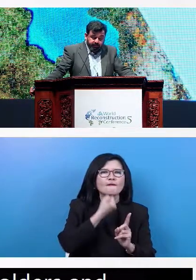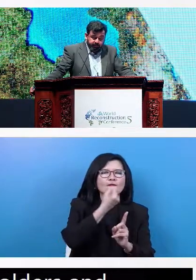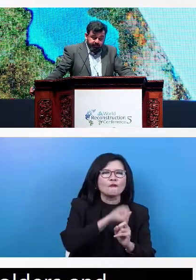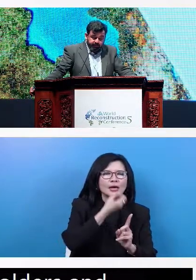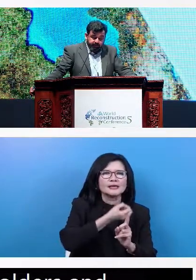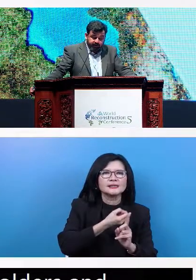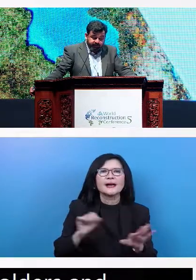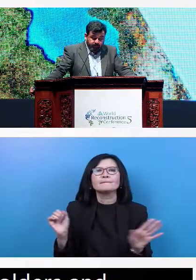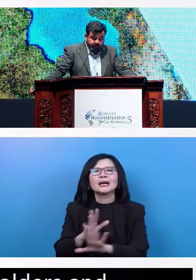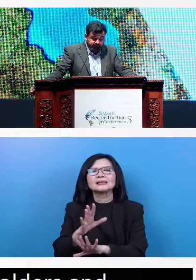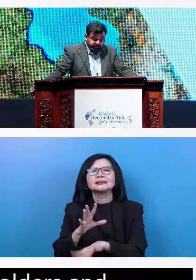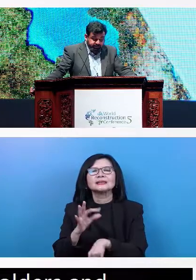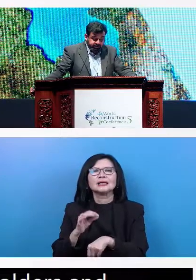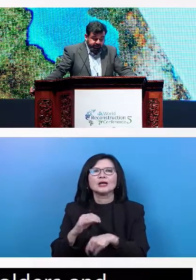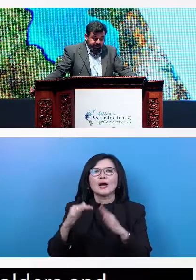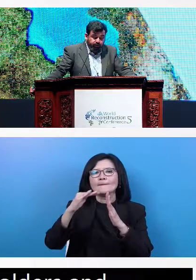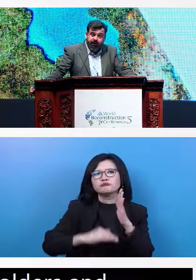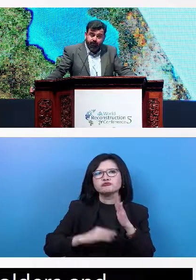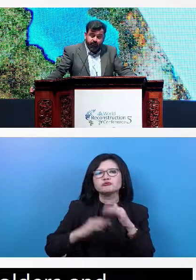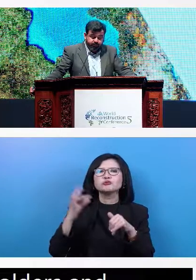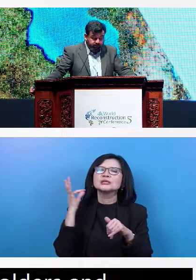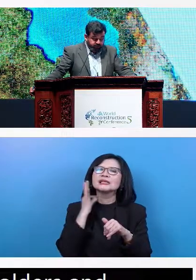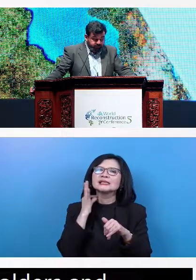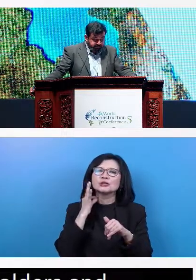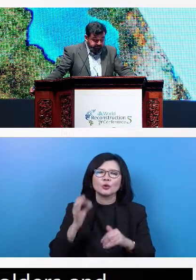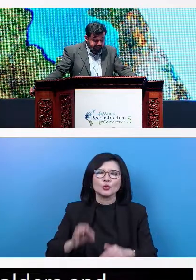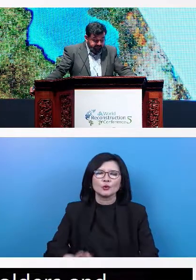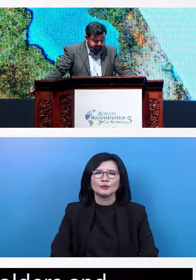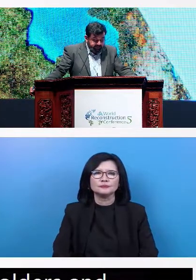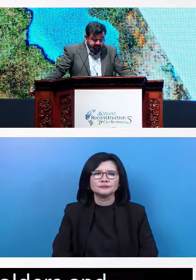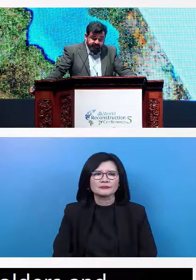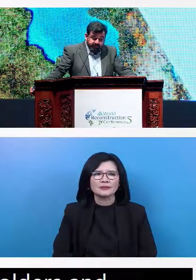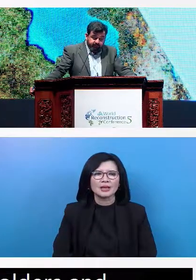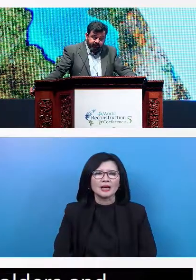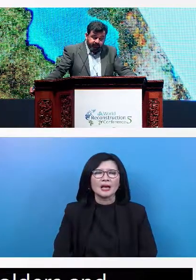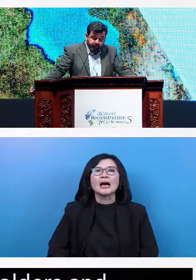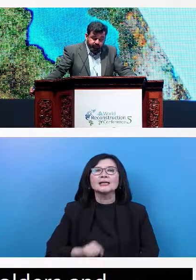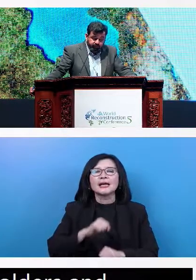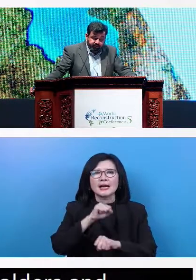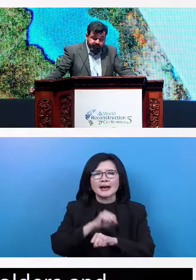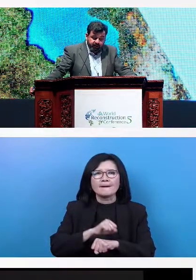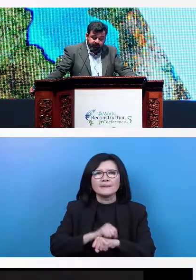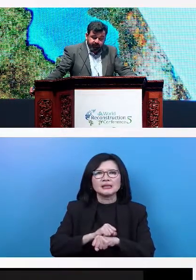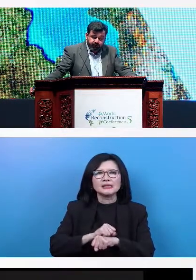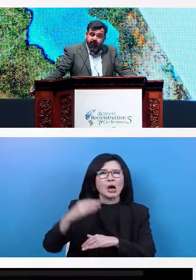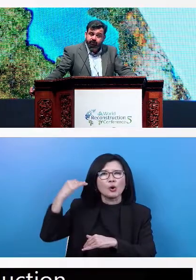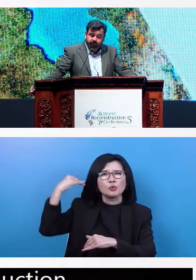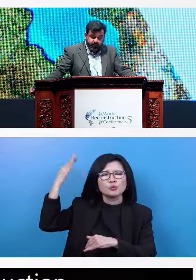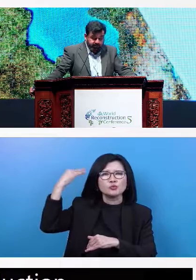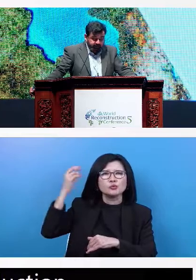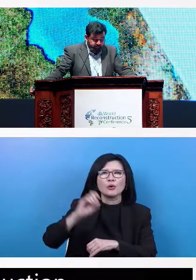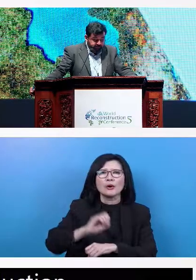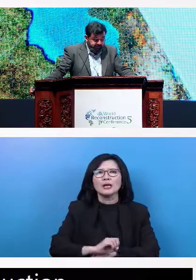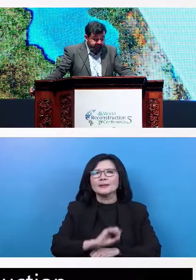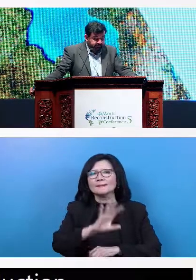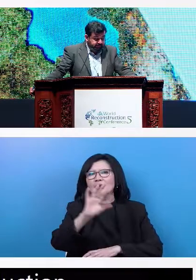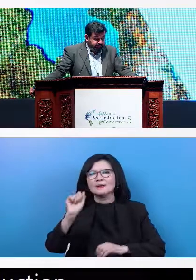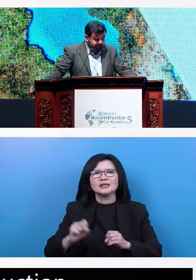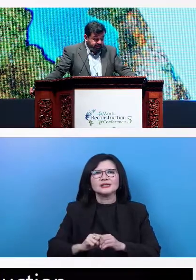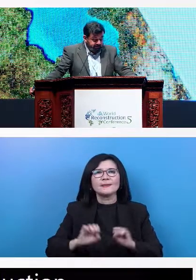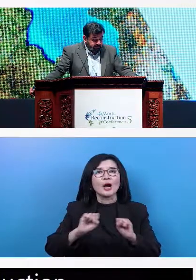varied public and private sector organizations, including airports and hospitals. He has an MBA from University of Otago in New